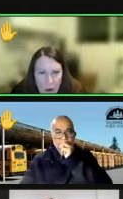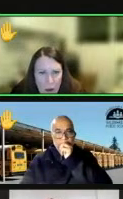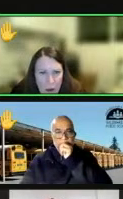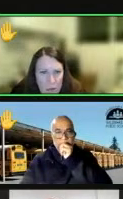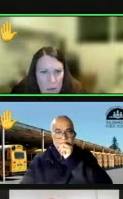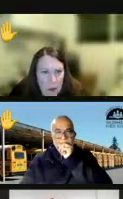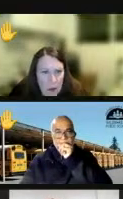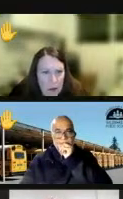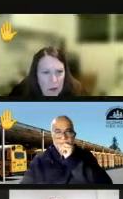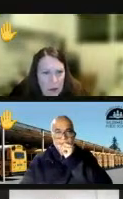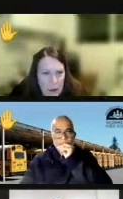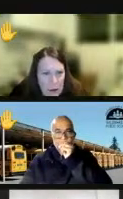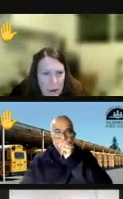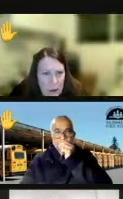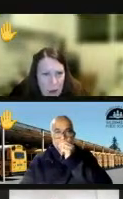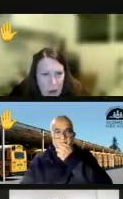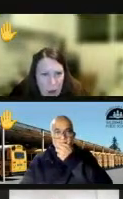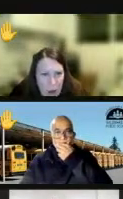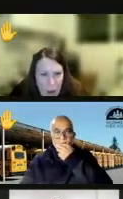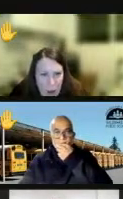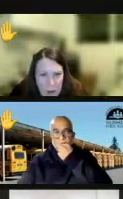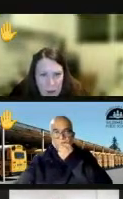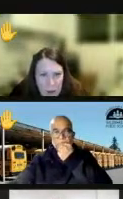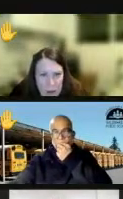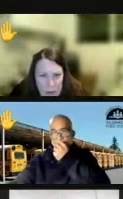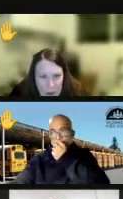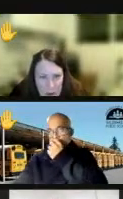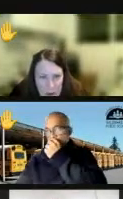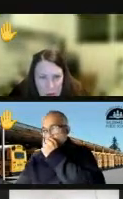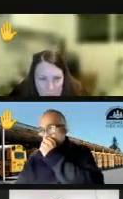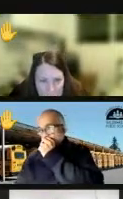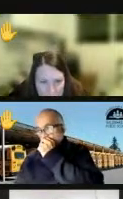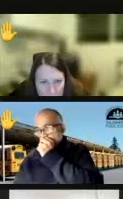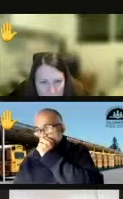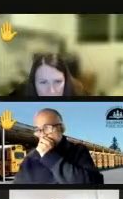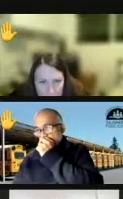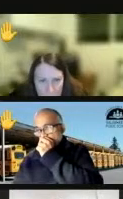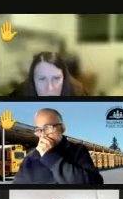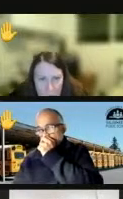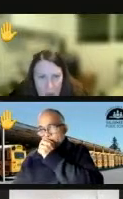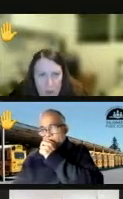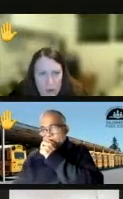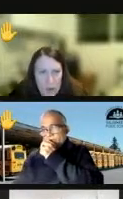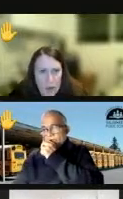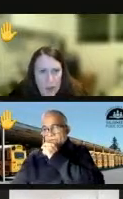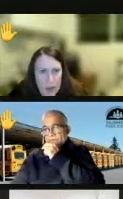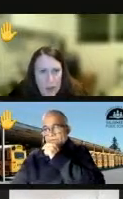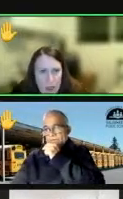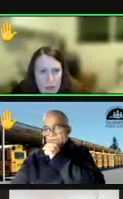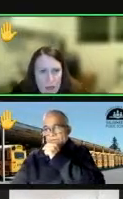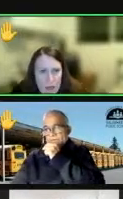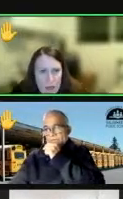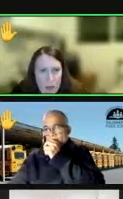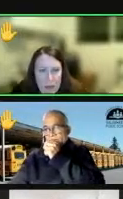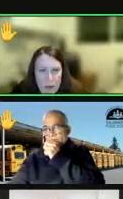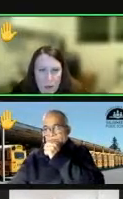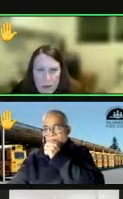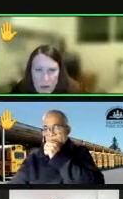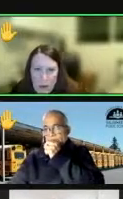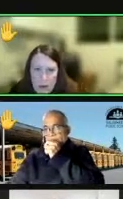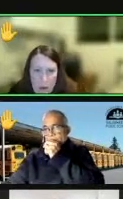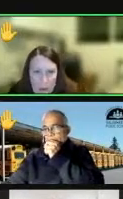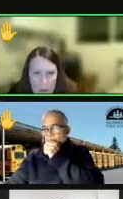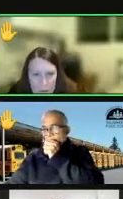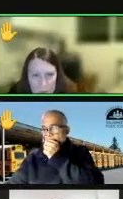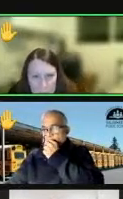would help. Yeah, right. Right, the okay. District 2 Salem-Keizer gray bar under. So the 299,080 is the